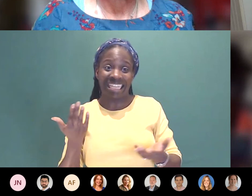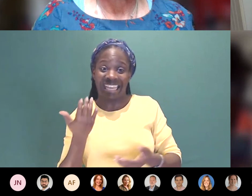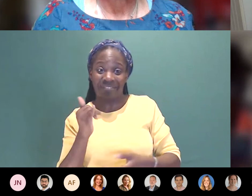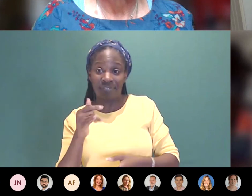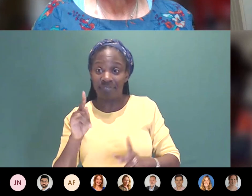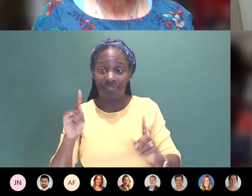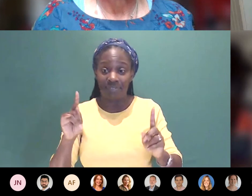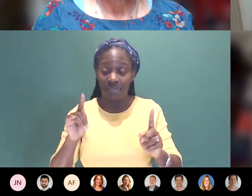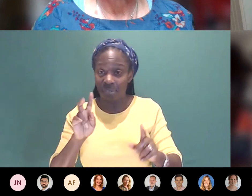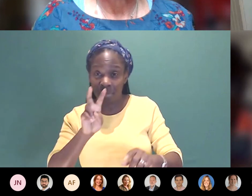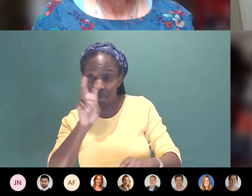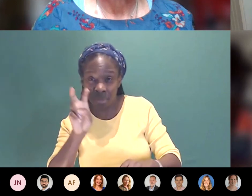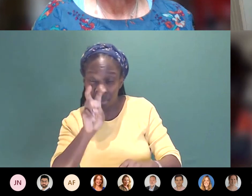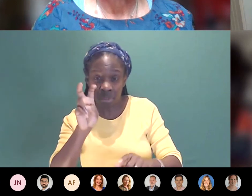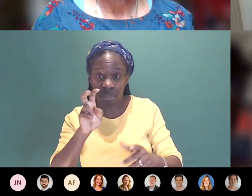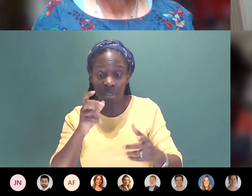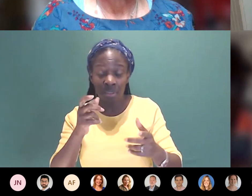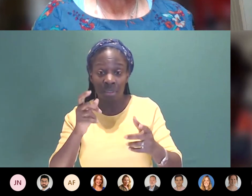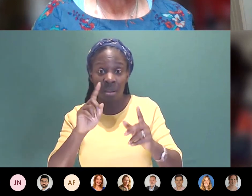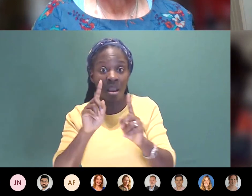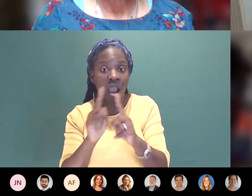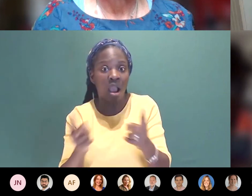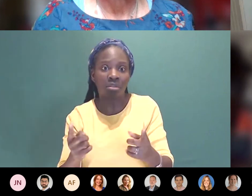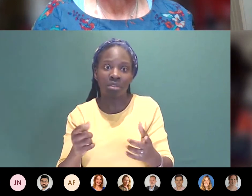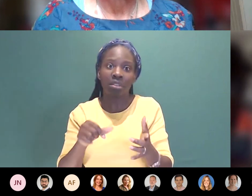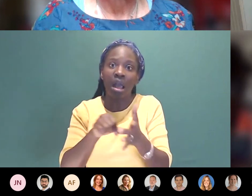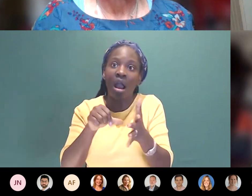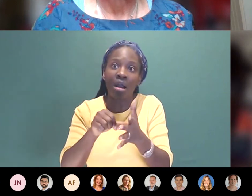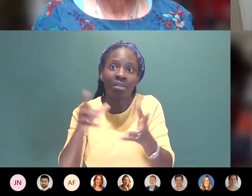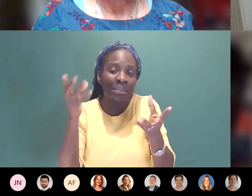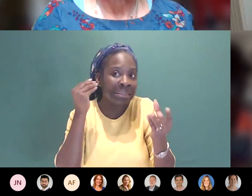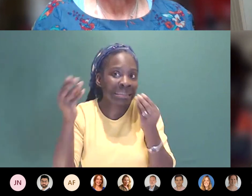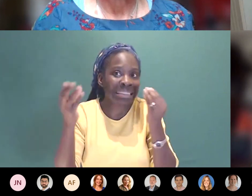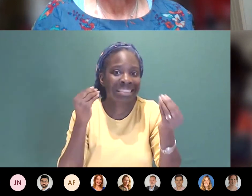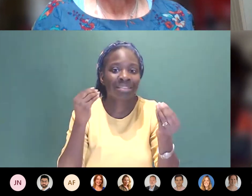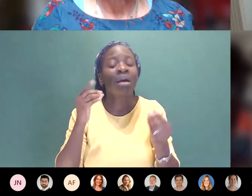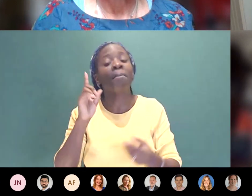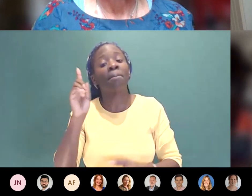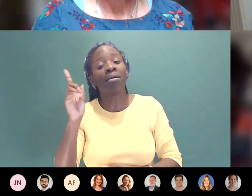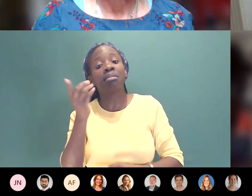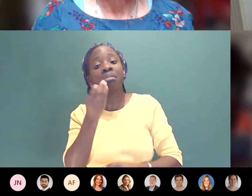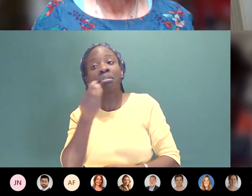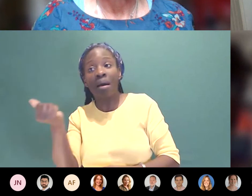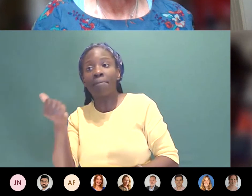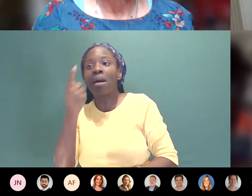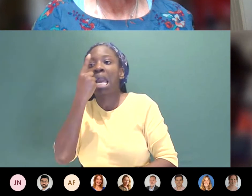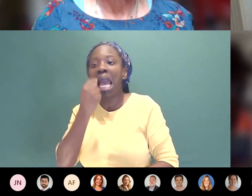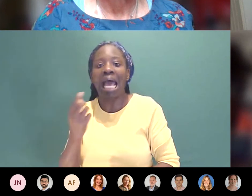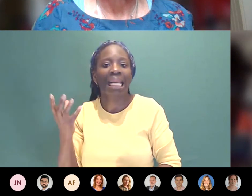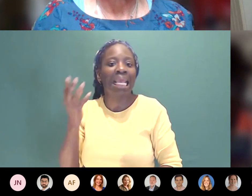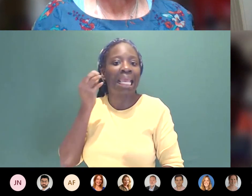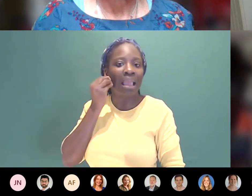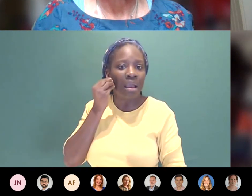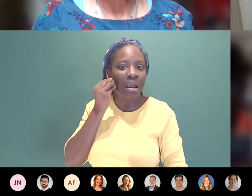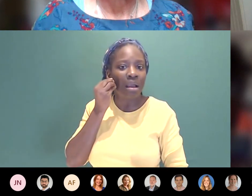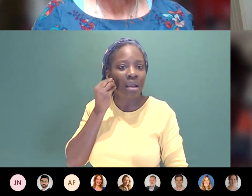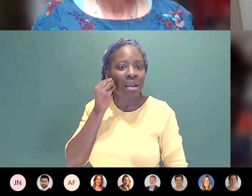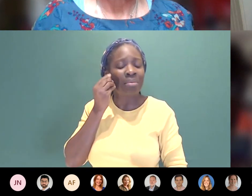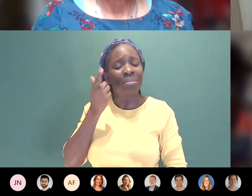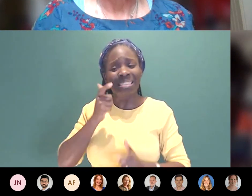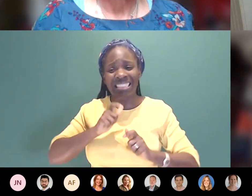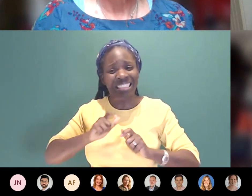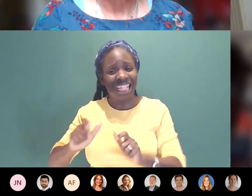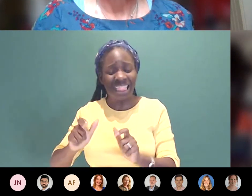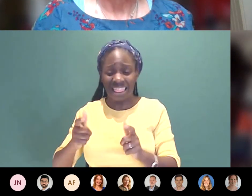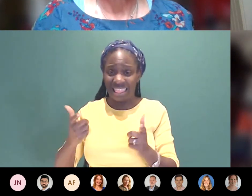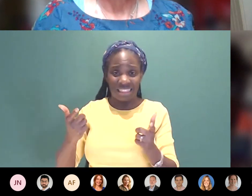all, it's a challenge. But even I think people who are able to hear, it's completely